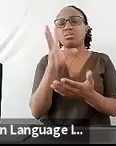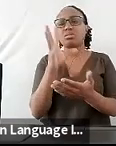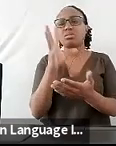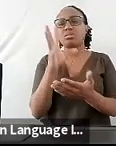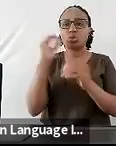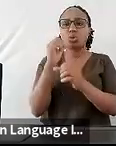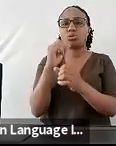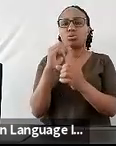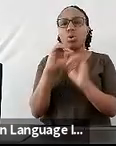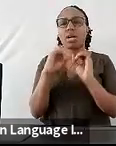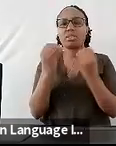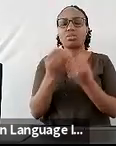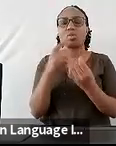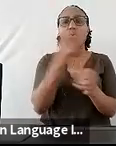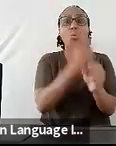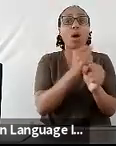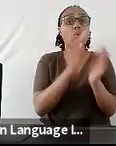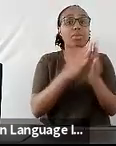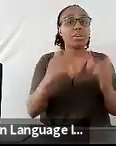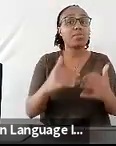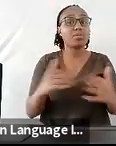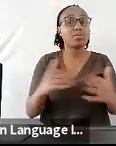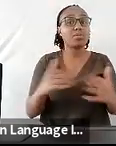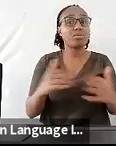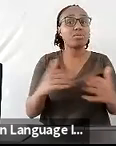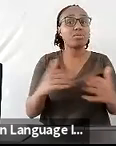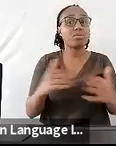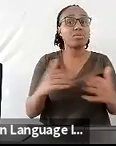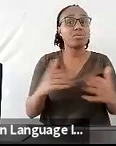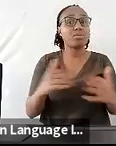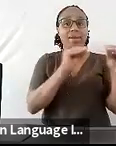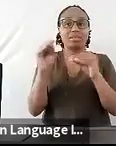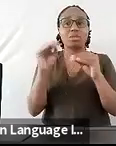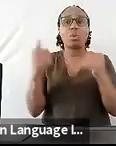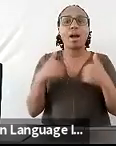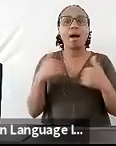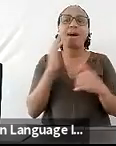are, there's a racial element to the way the work is structured and the way the work is done